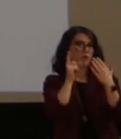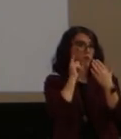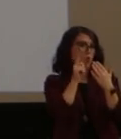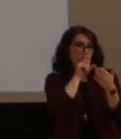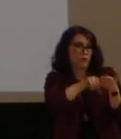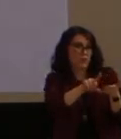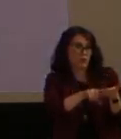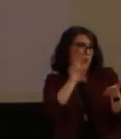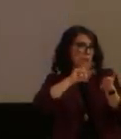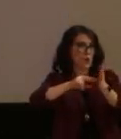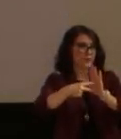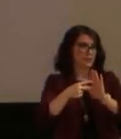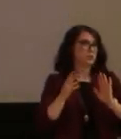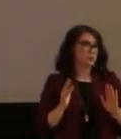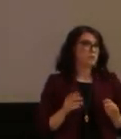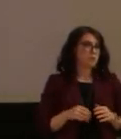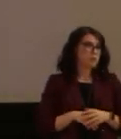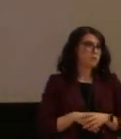research purposes.